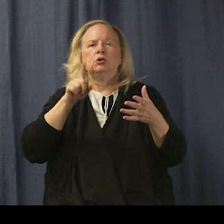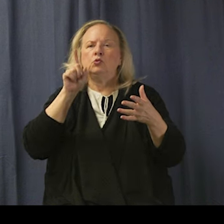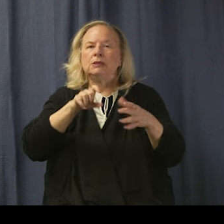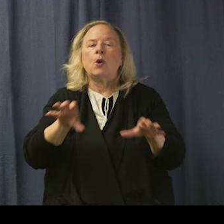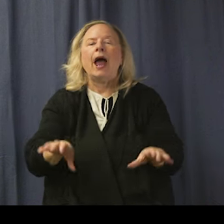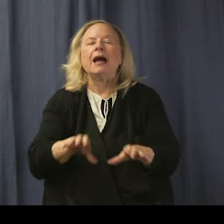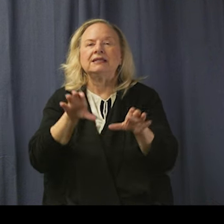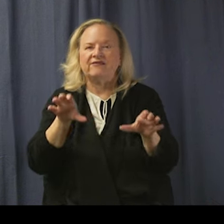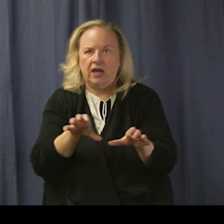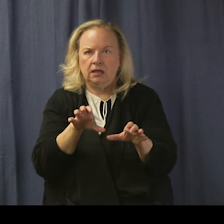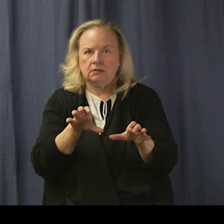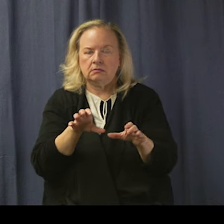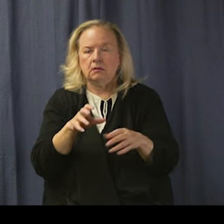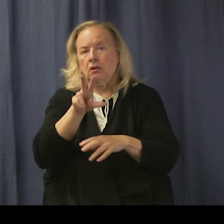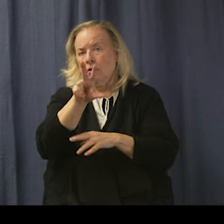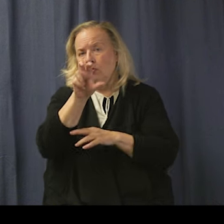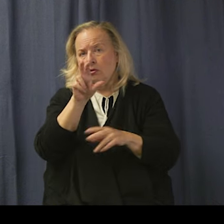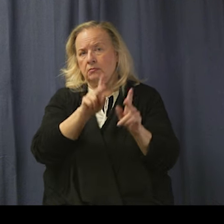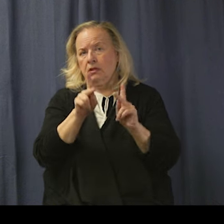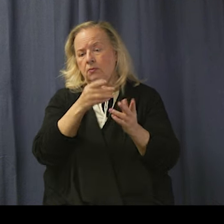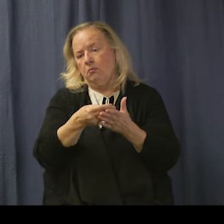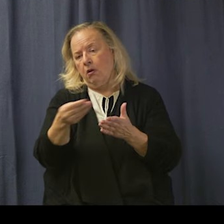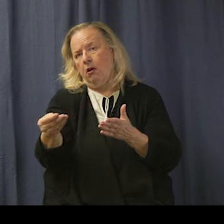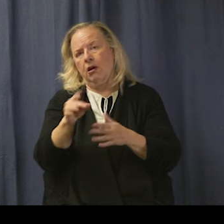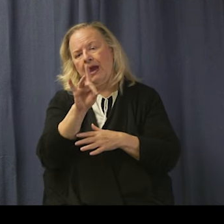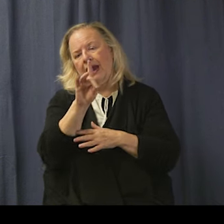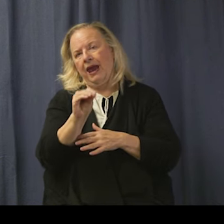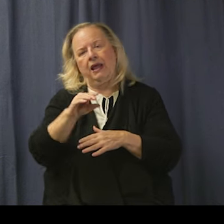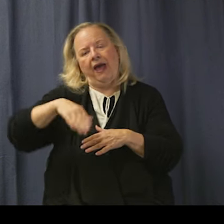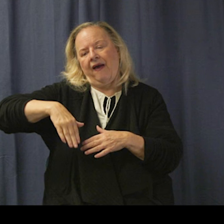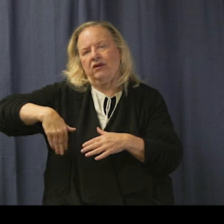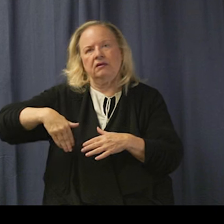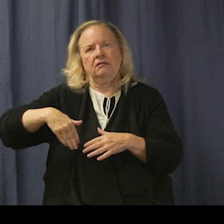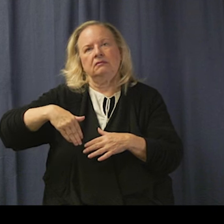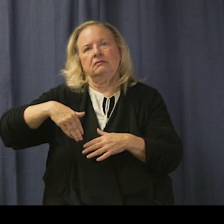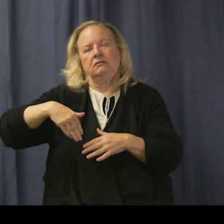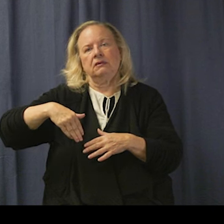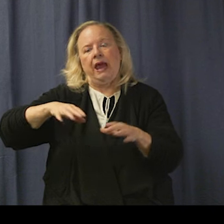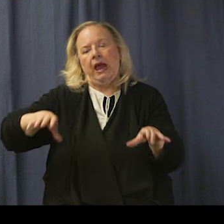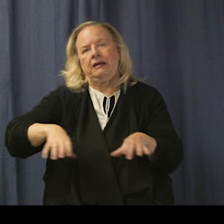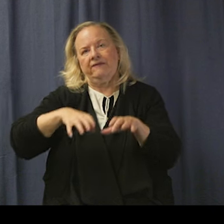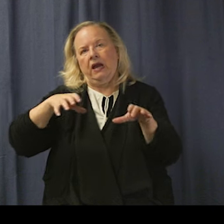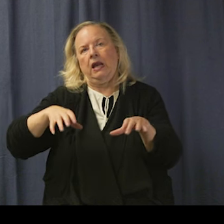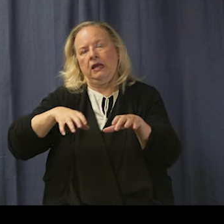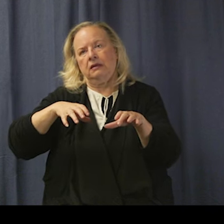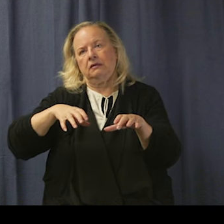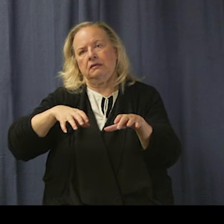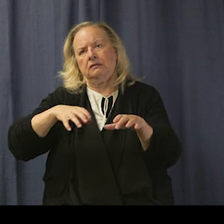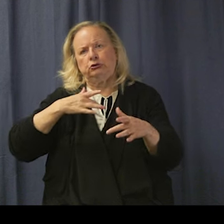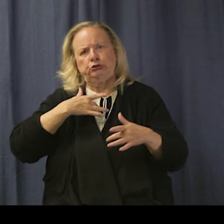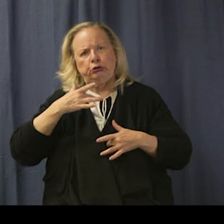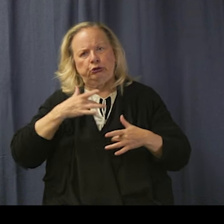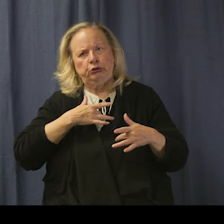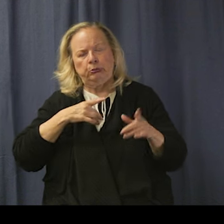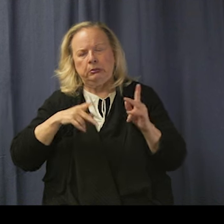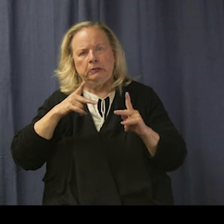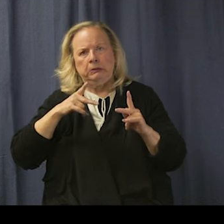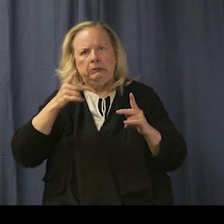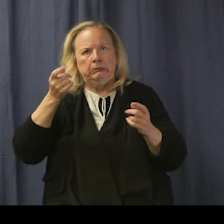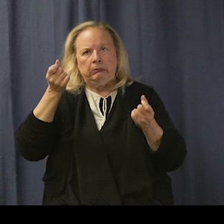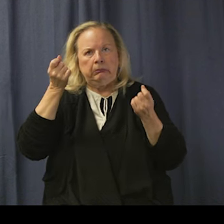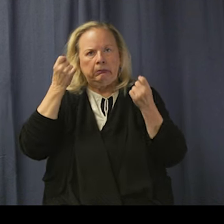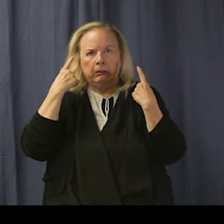it. We have about 300 people that bought them, but 80 of them haven't activated it yet. And so we're concerned some people aren't